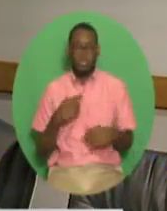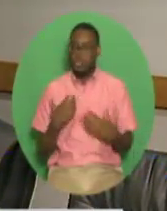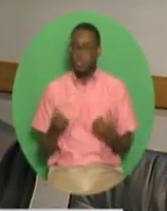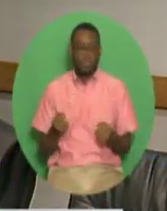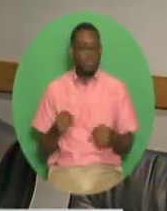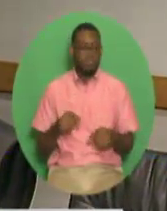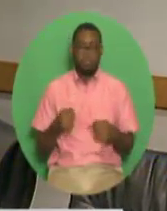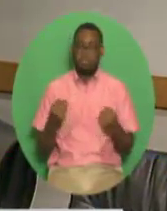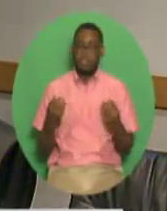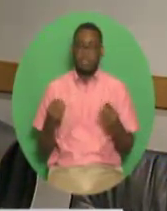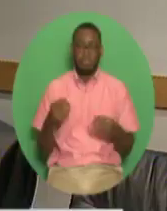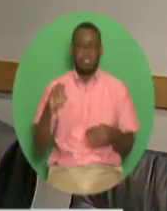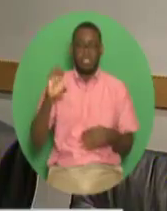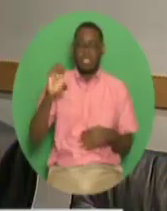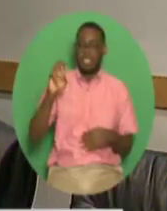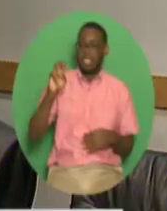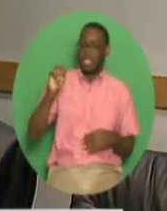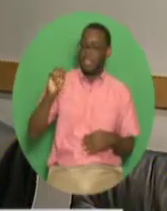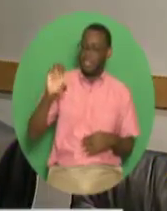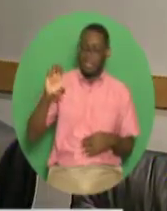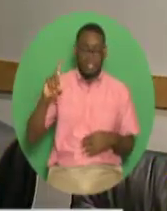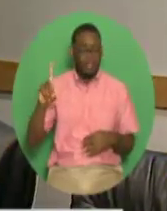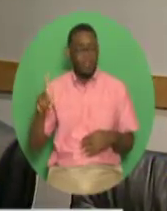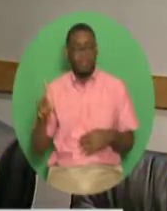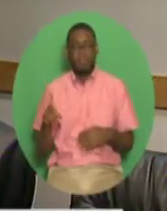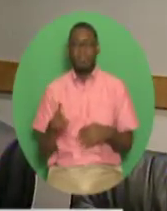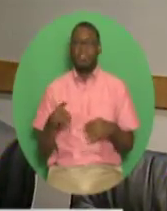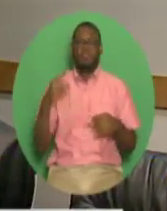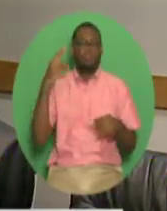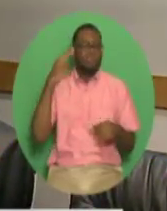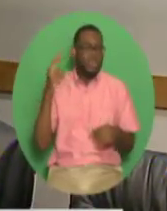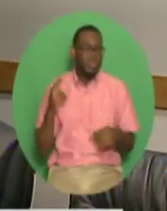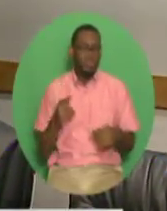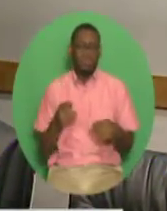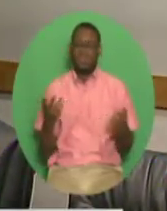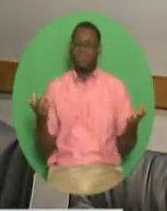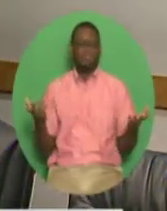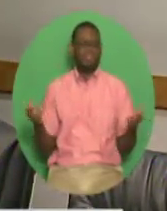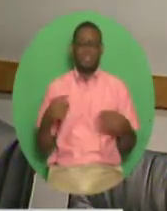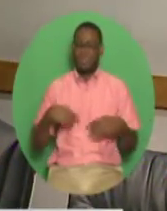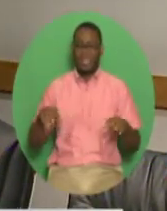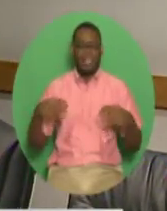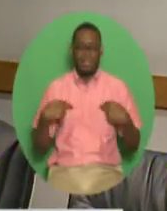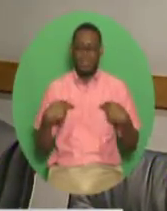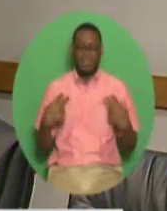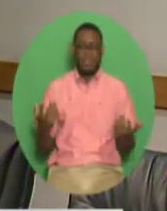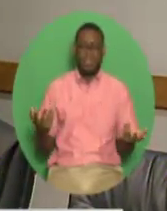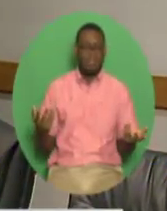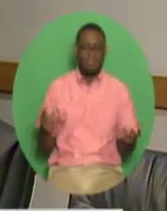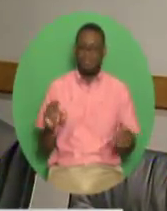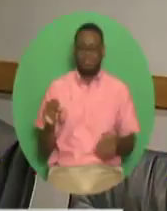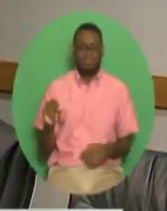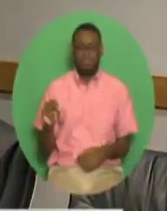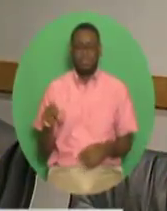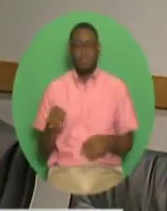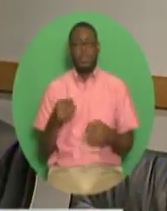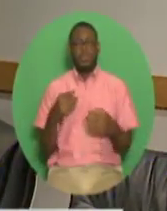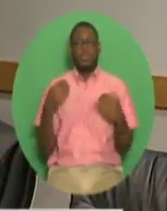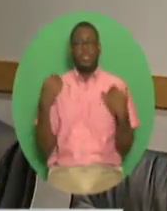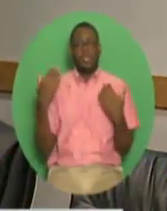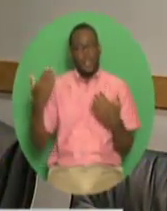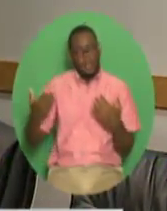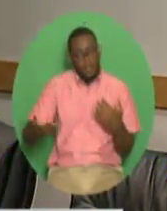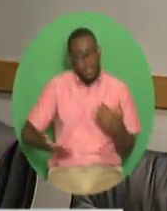budgets that the former government would have had to splurge on full-page ads and so on. We send press releases, we invite the media to come to a number of our